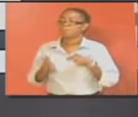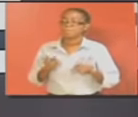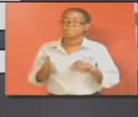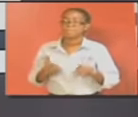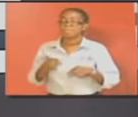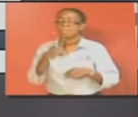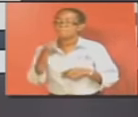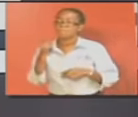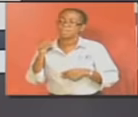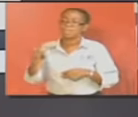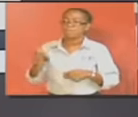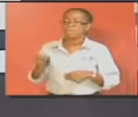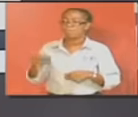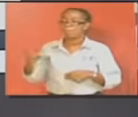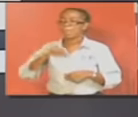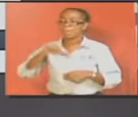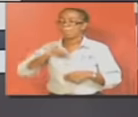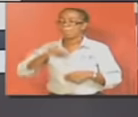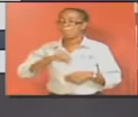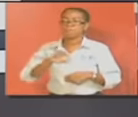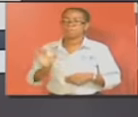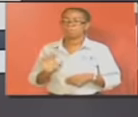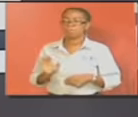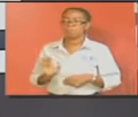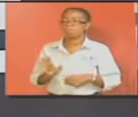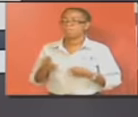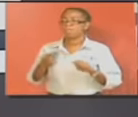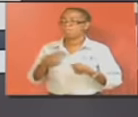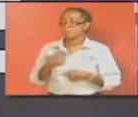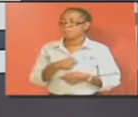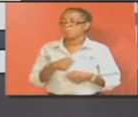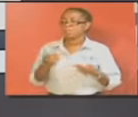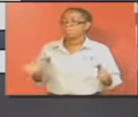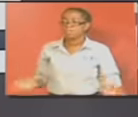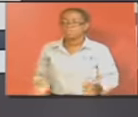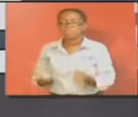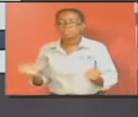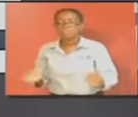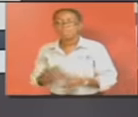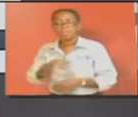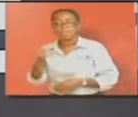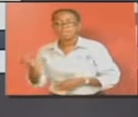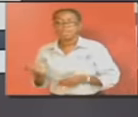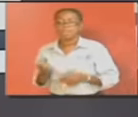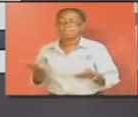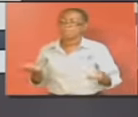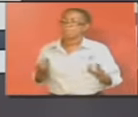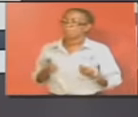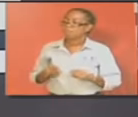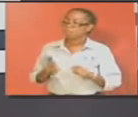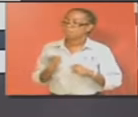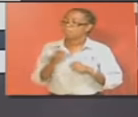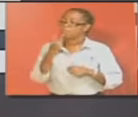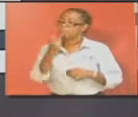to encourage each other. If you see someone in your vicinity, someone who you know, whether it is in